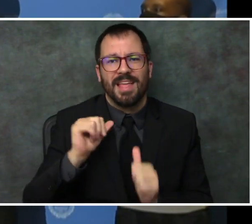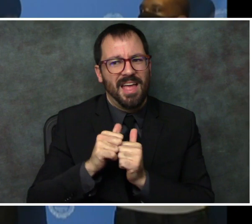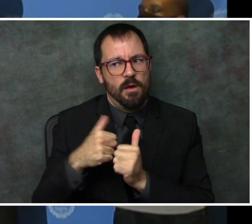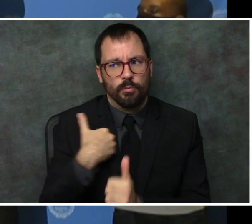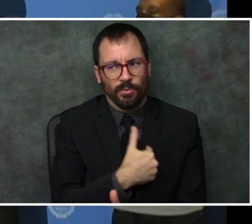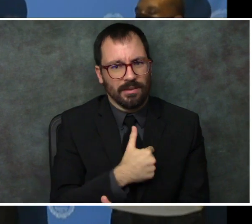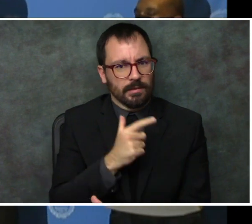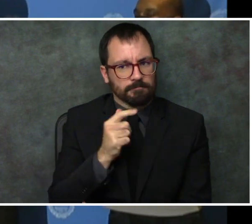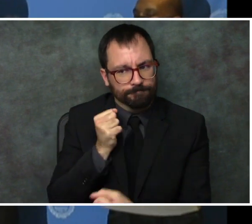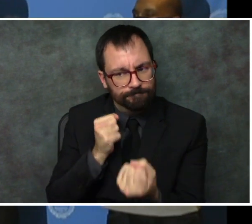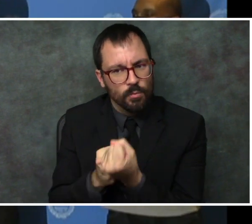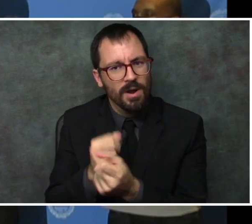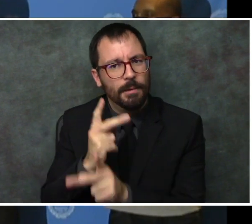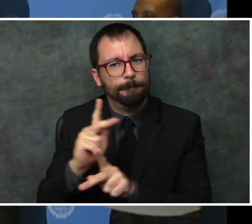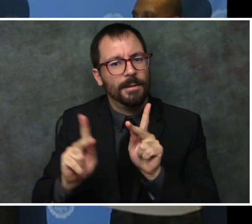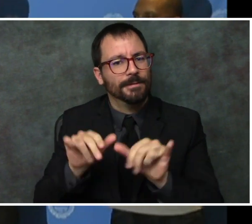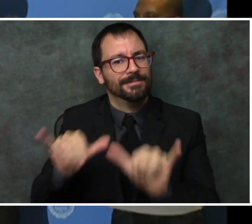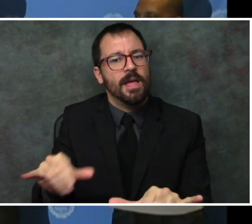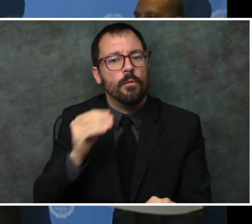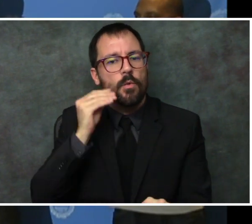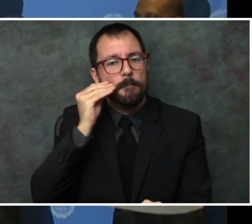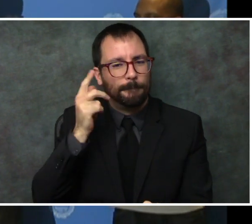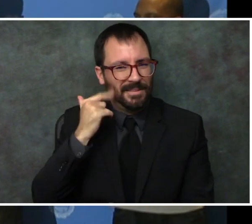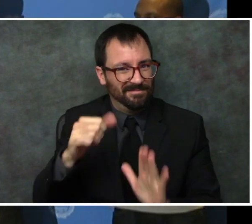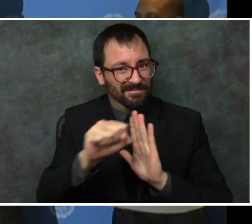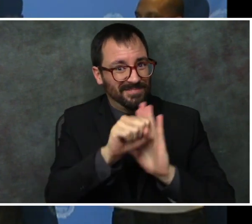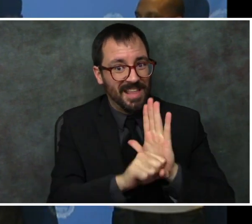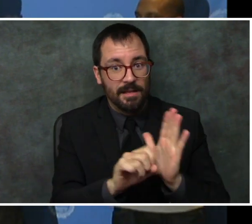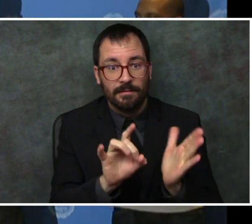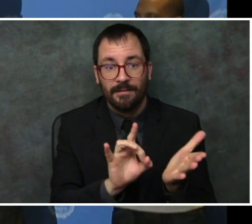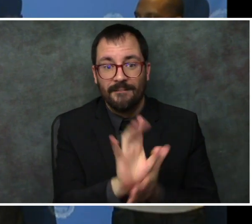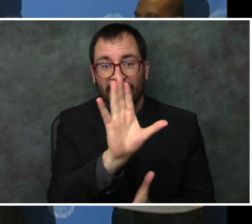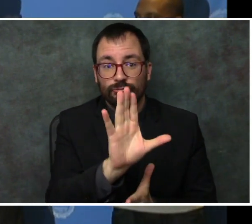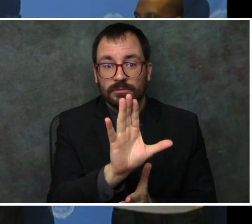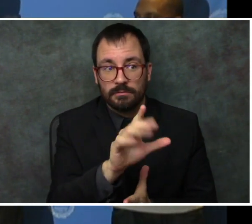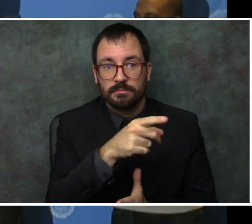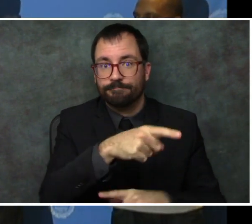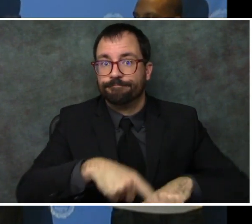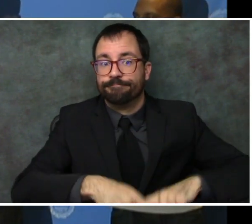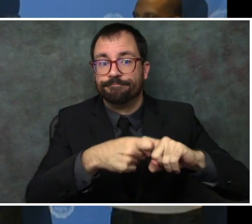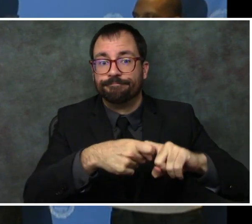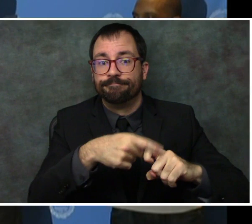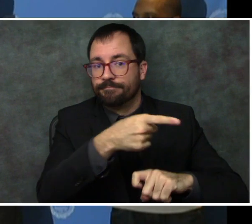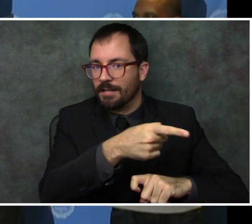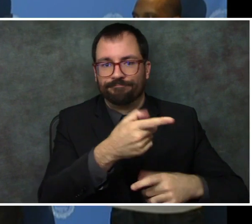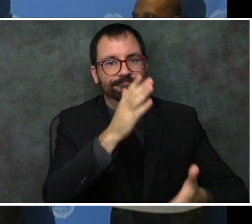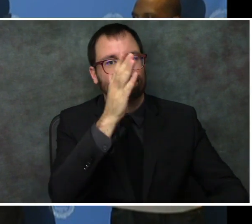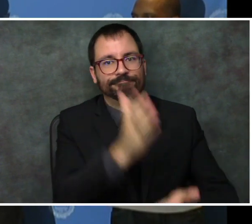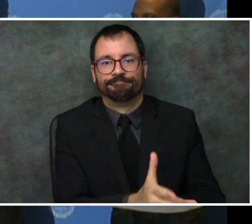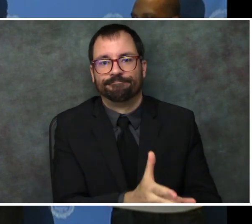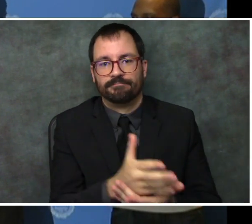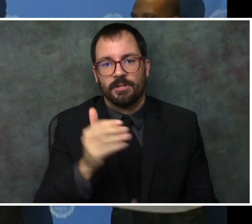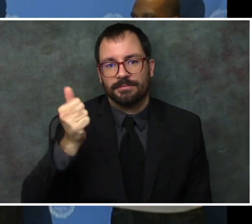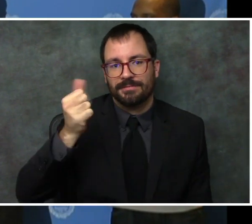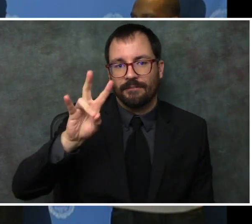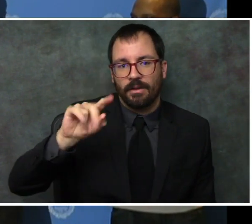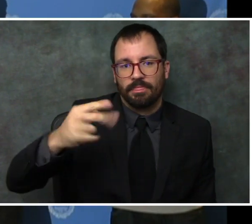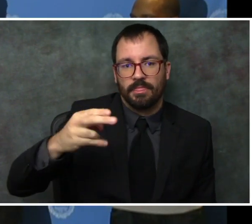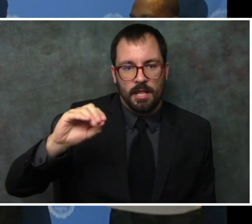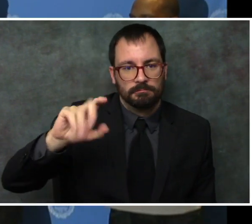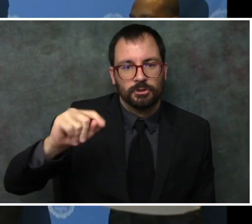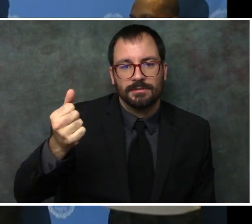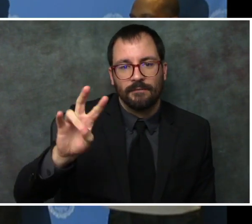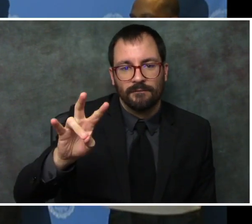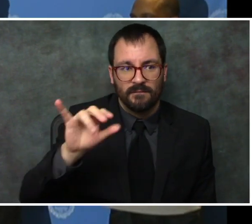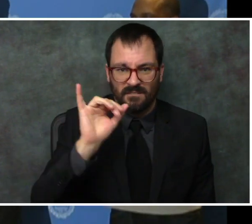17th. This is a racial justice issue because evictions hit the communities communities of color the hardest, and especially women